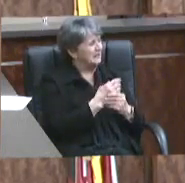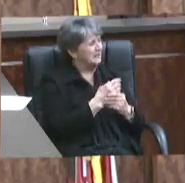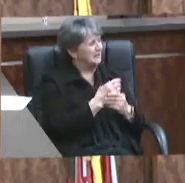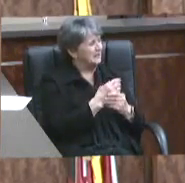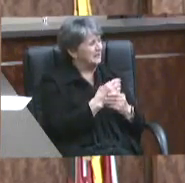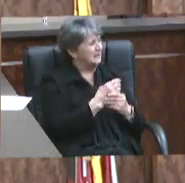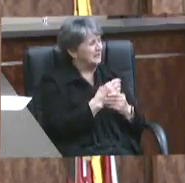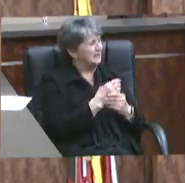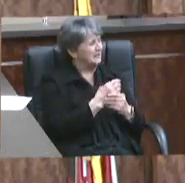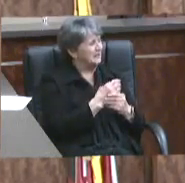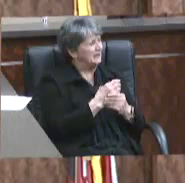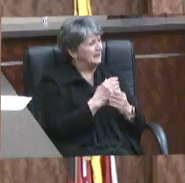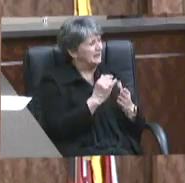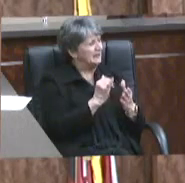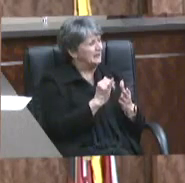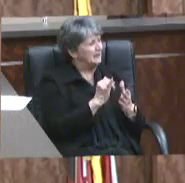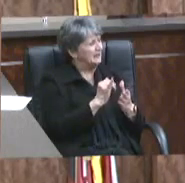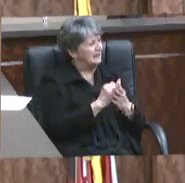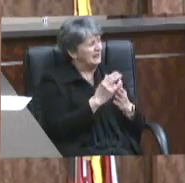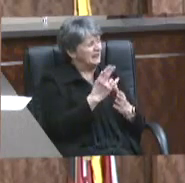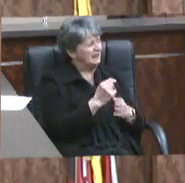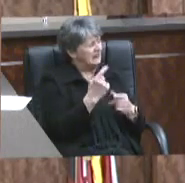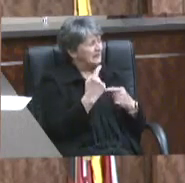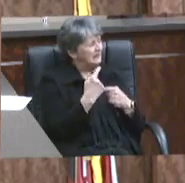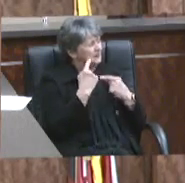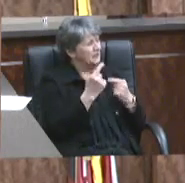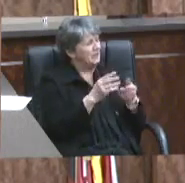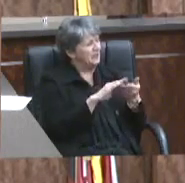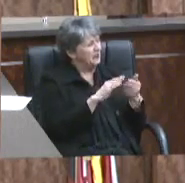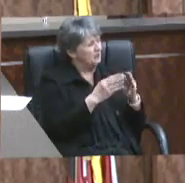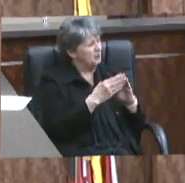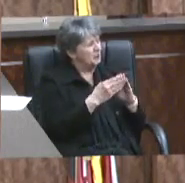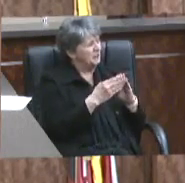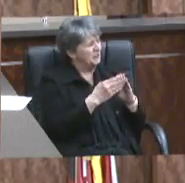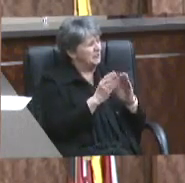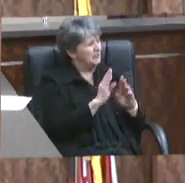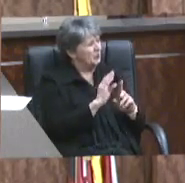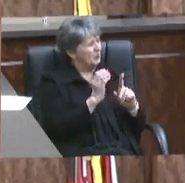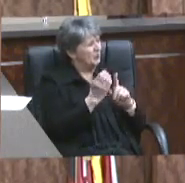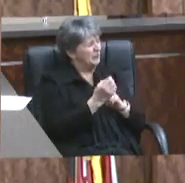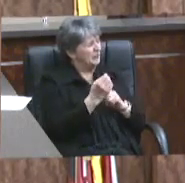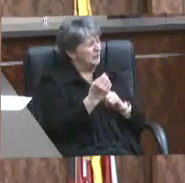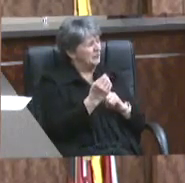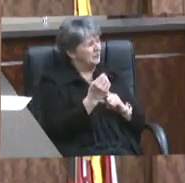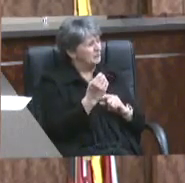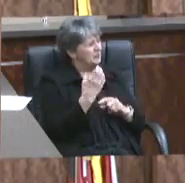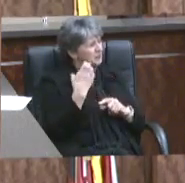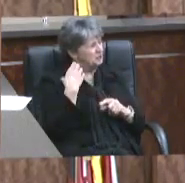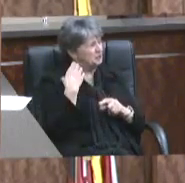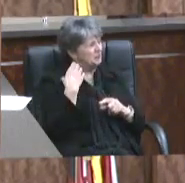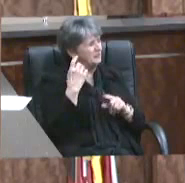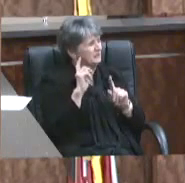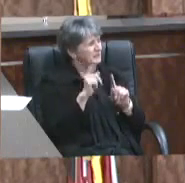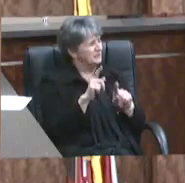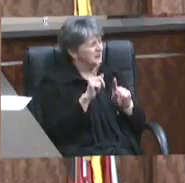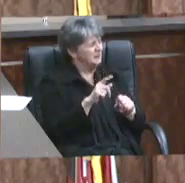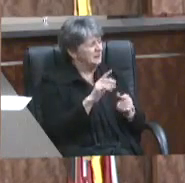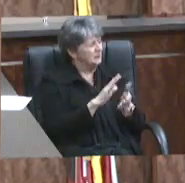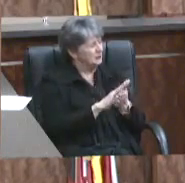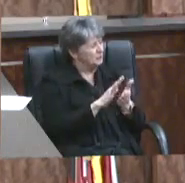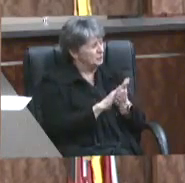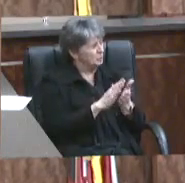he's been a community-oriented police chief. Went to school here. I think his heart is